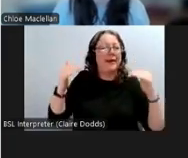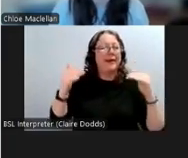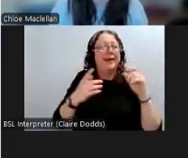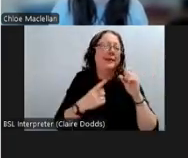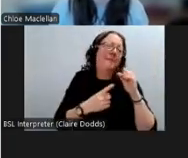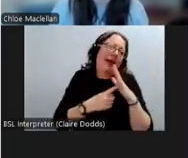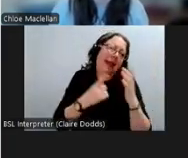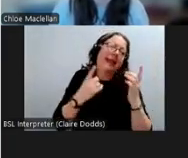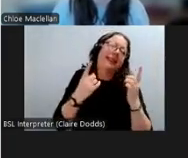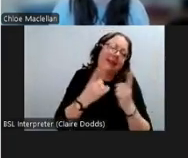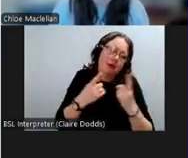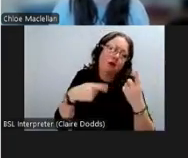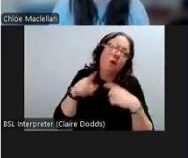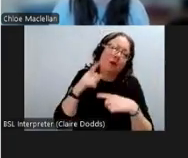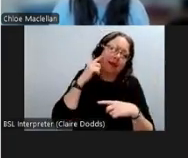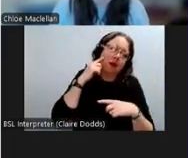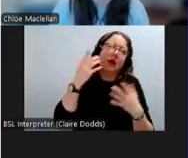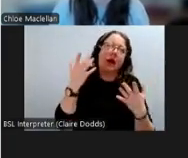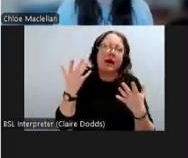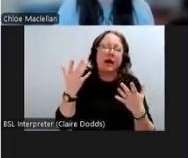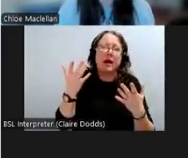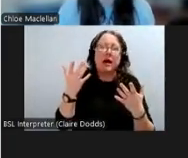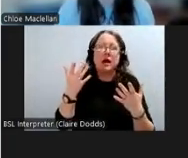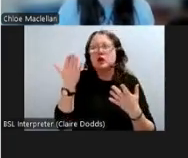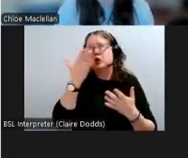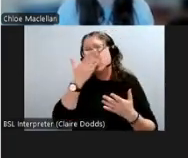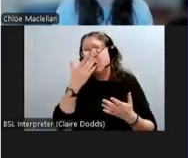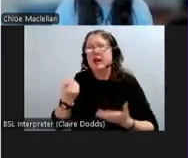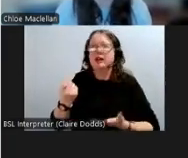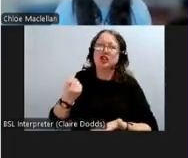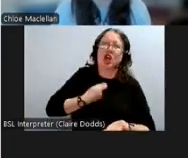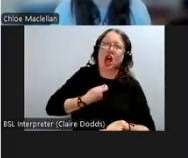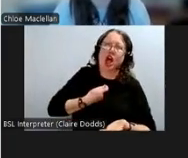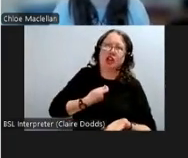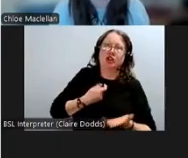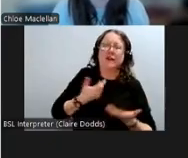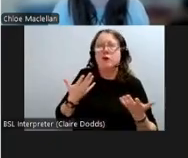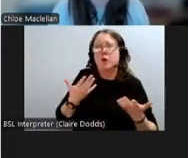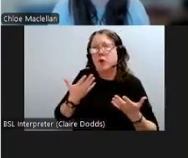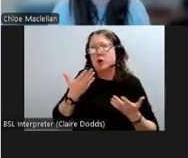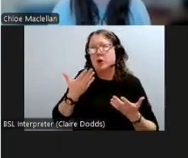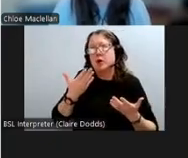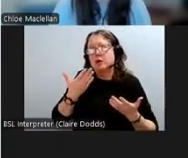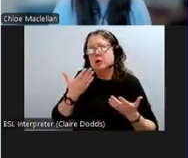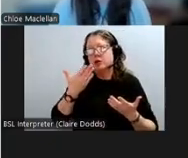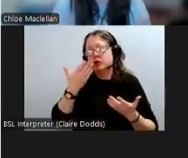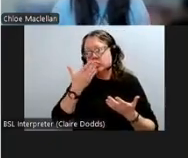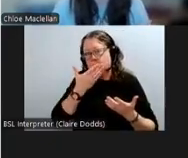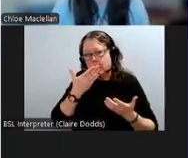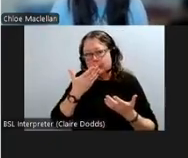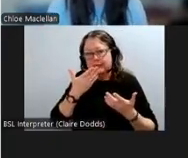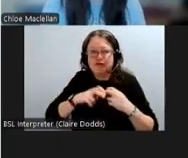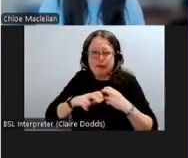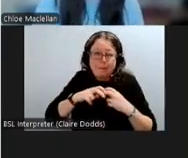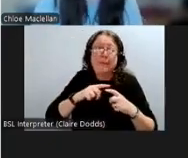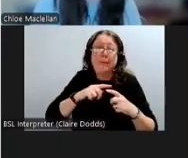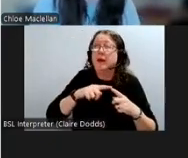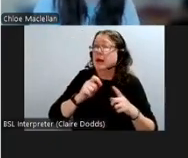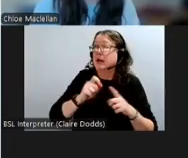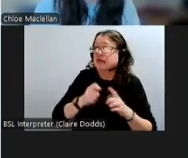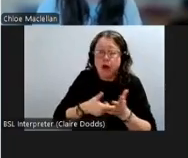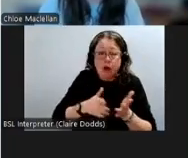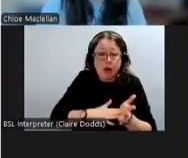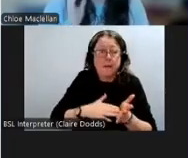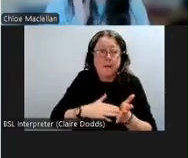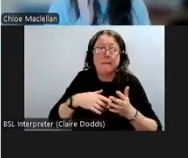charge or maybe charge for prom, they charge for food, clubs, trips, uniform. I'm sure many of you have examples of that in your